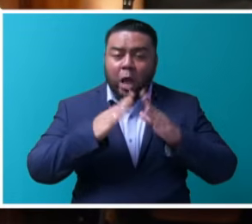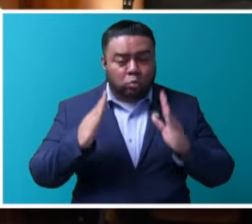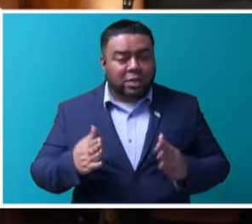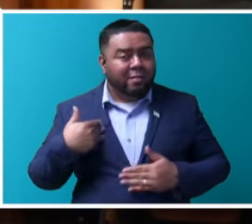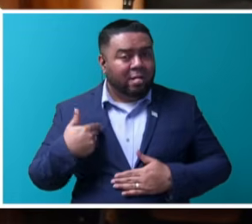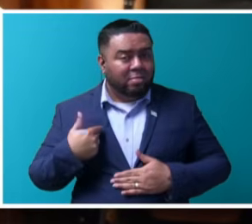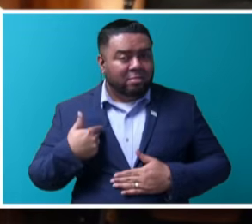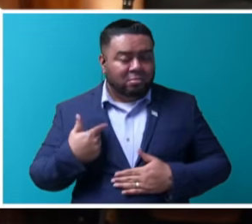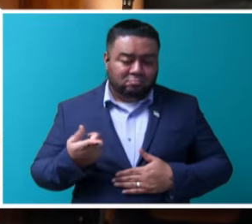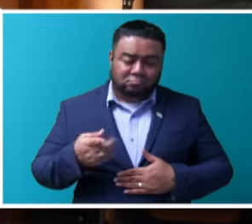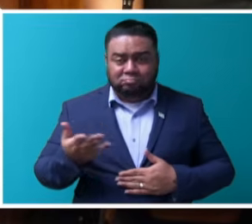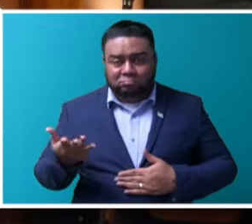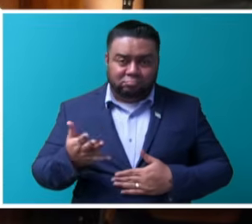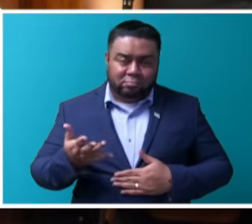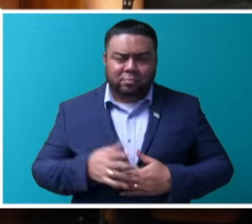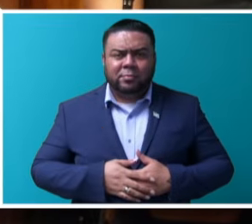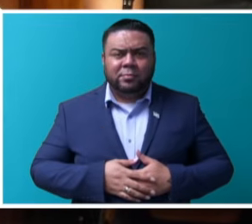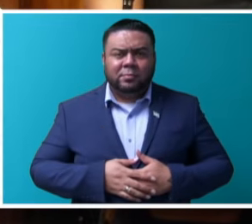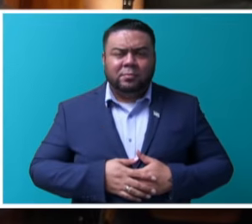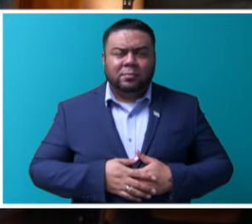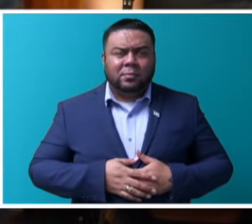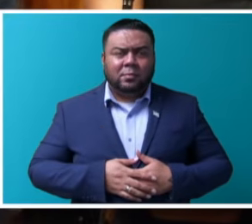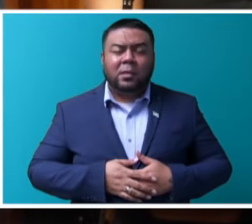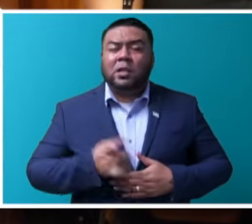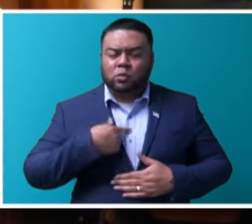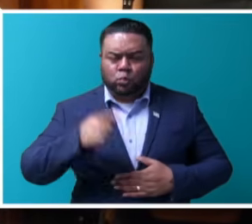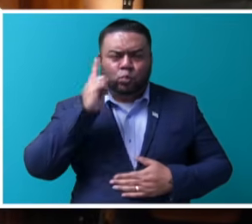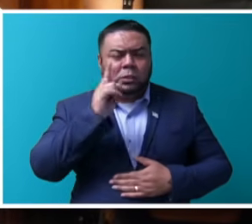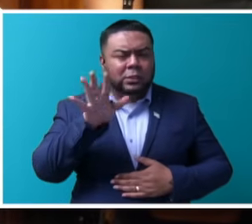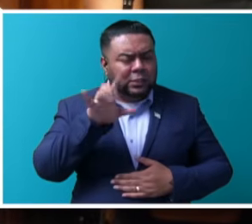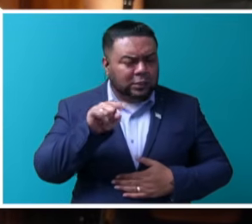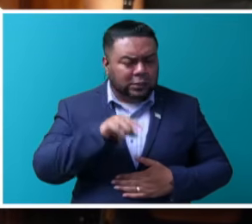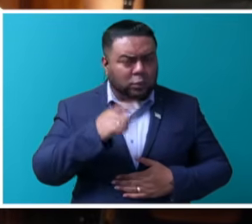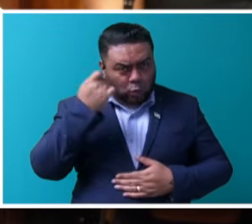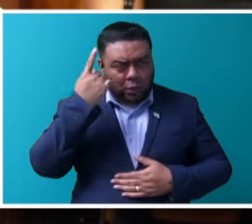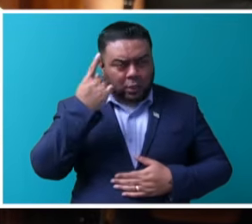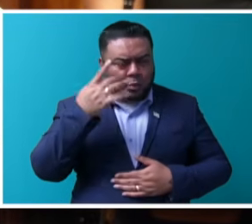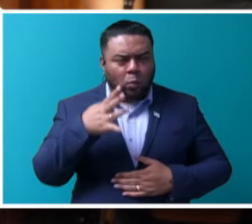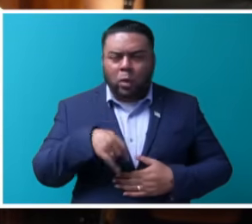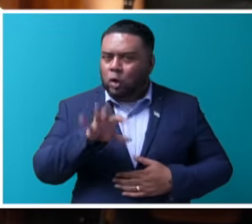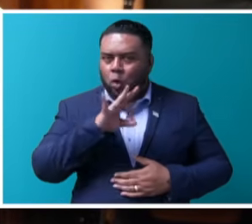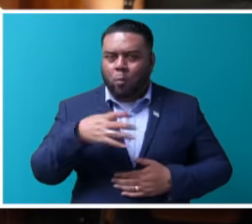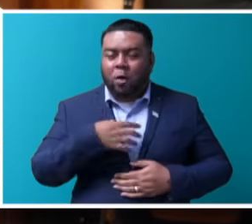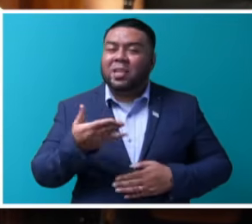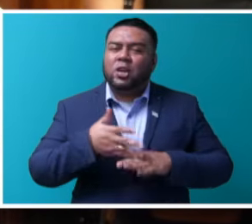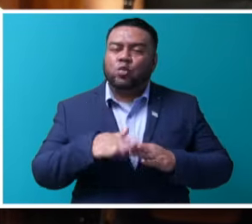health. Mr. Speaker, as we recognize, we are no longer the new